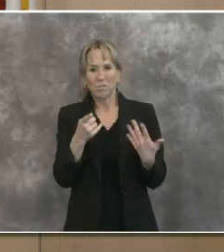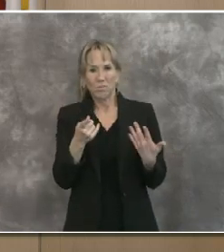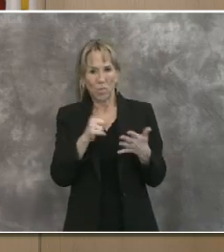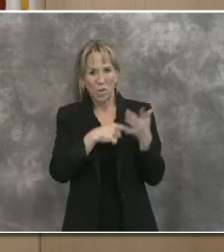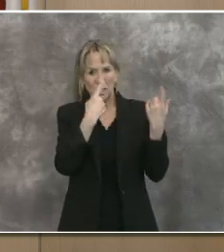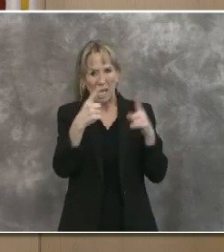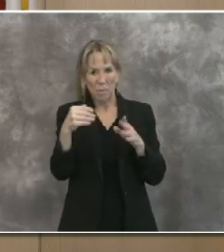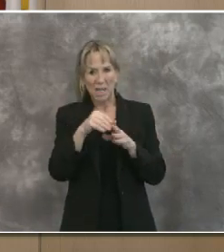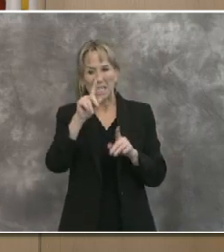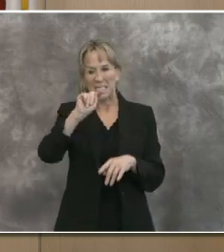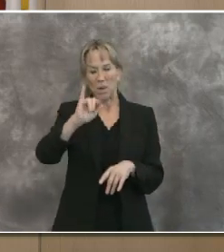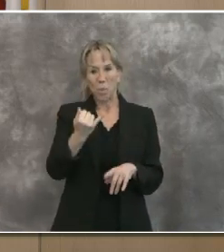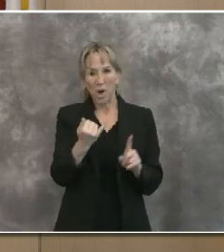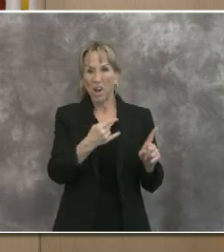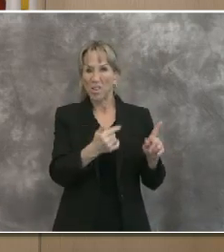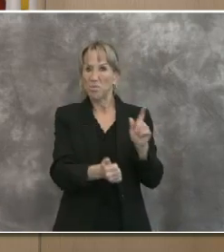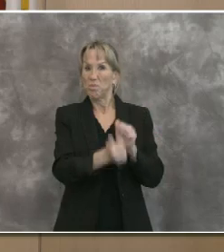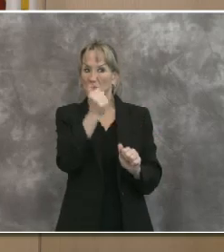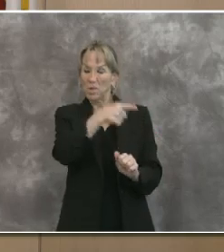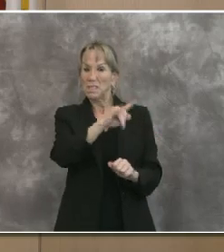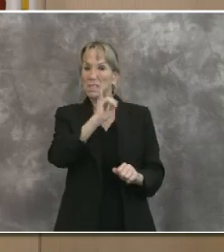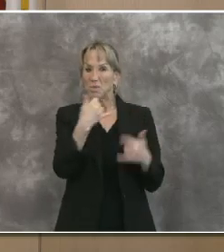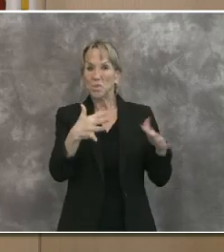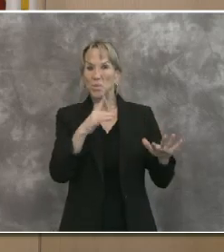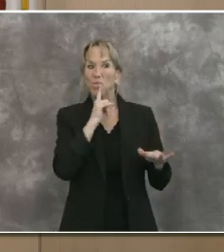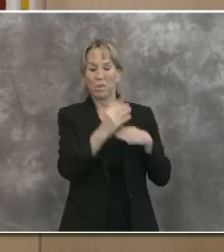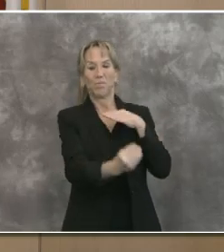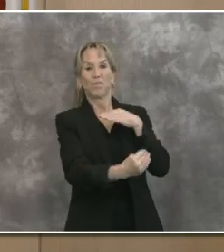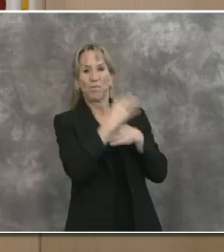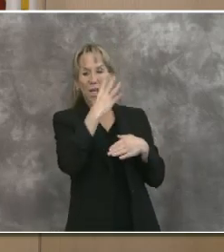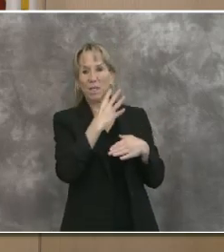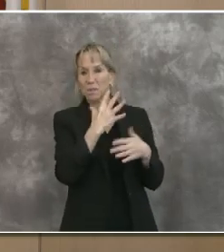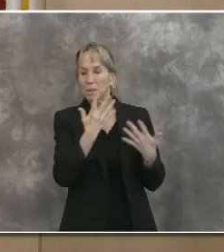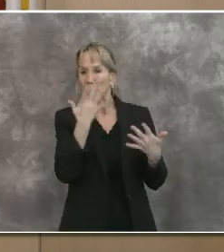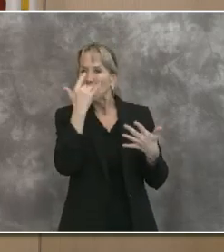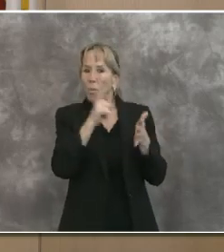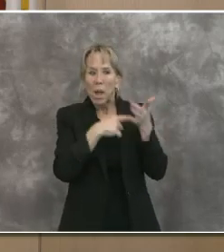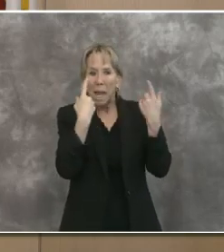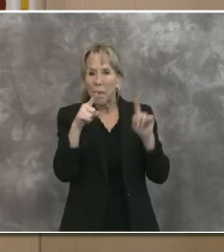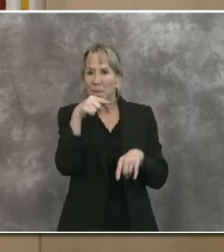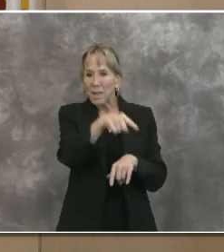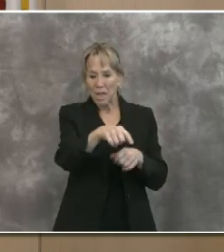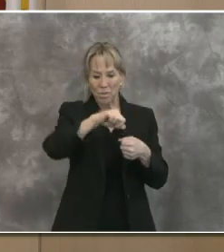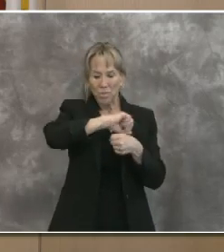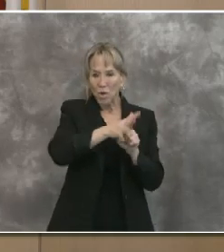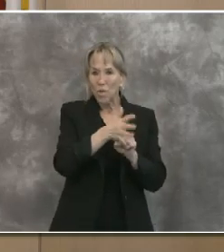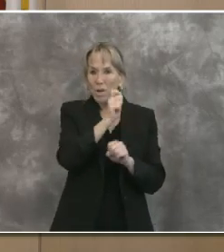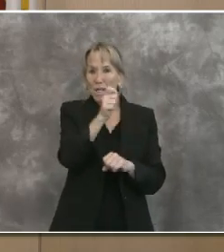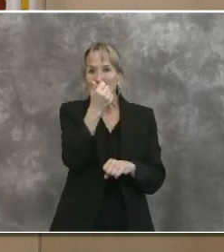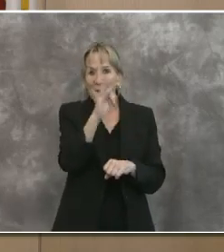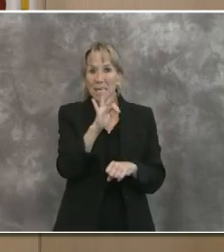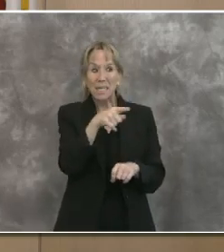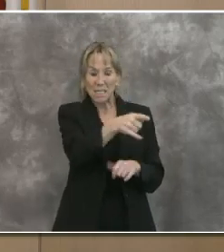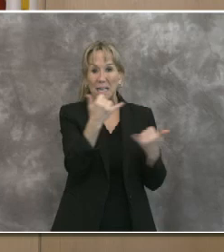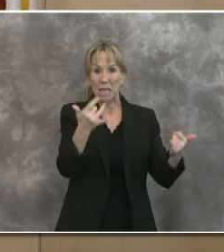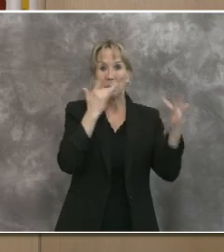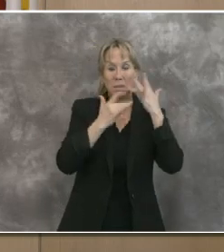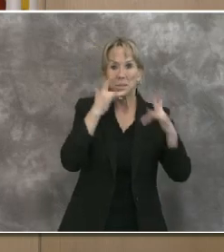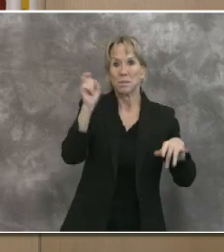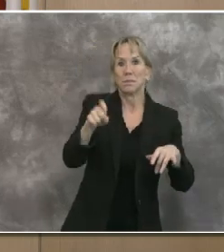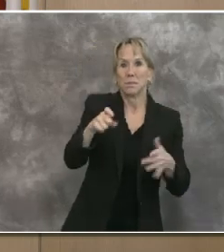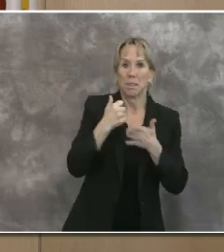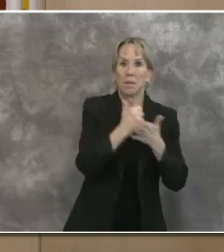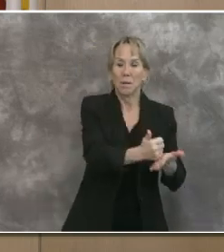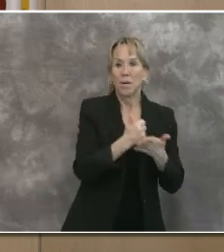what's going on in Tijuana in general as it relates to COVID-19, and are sensitive of their needs there. In terms